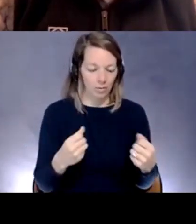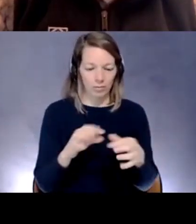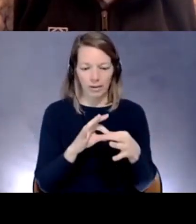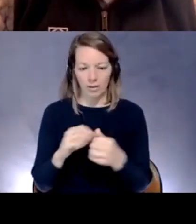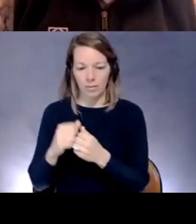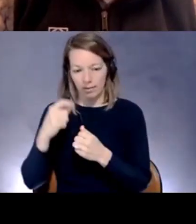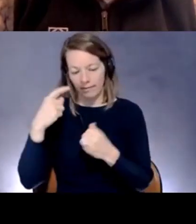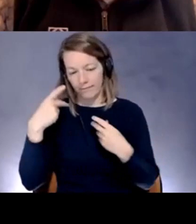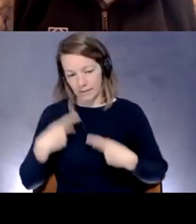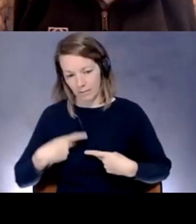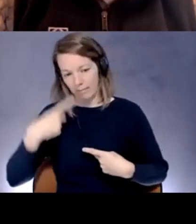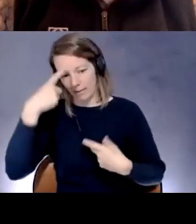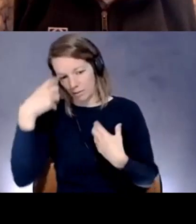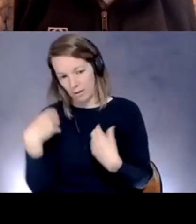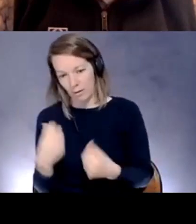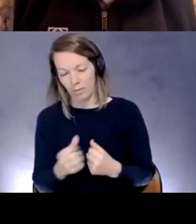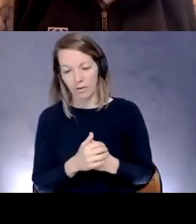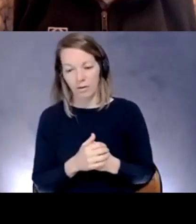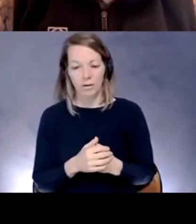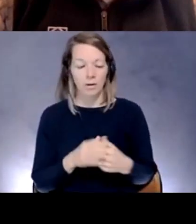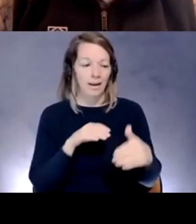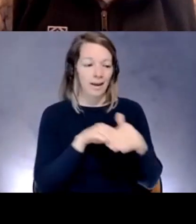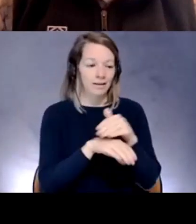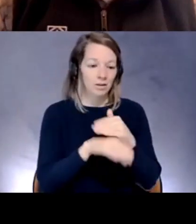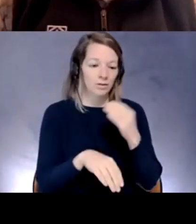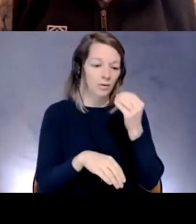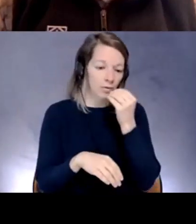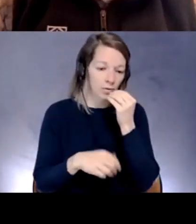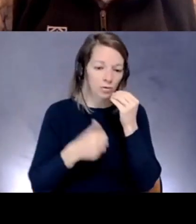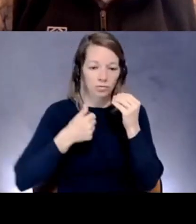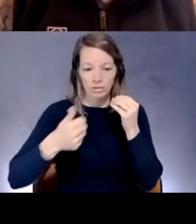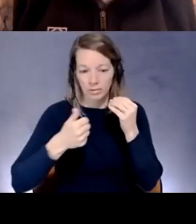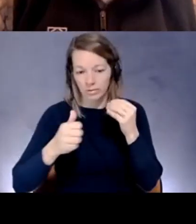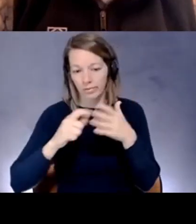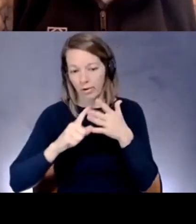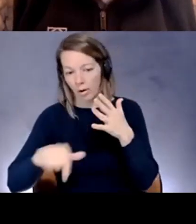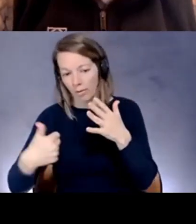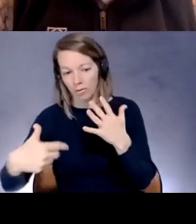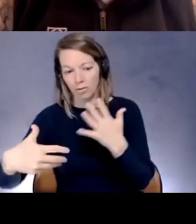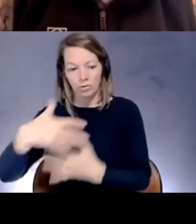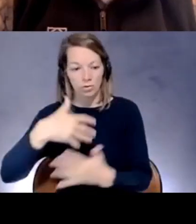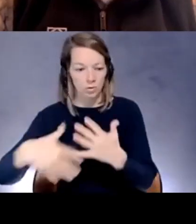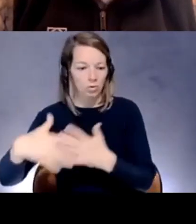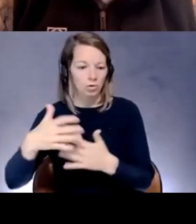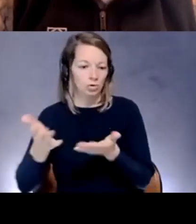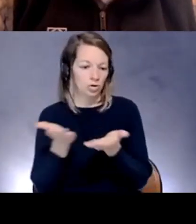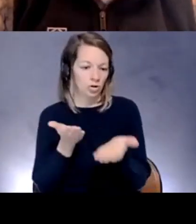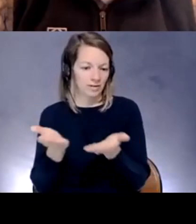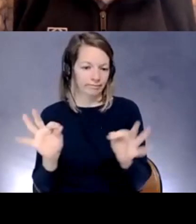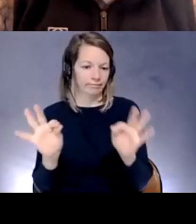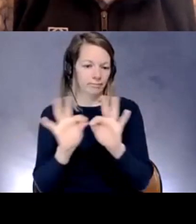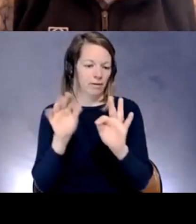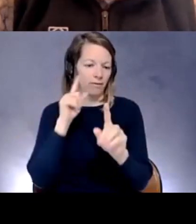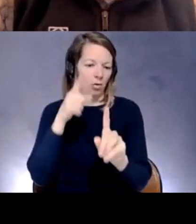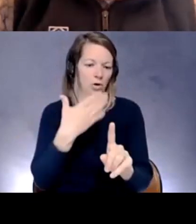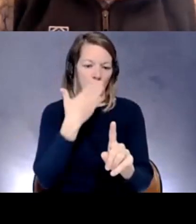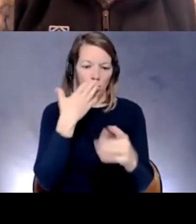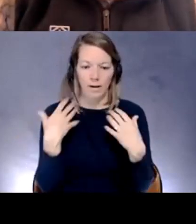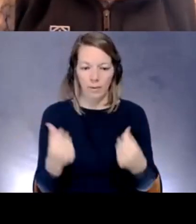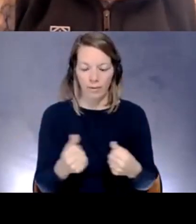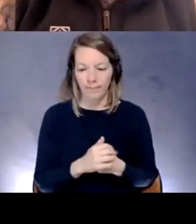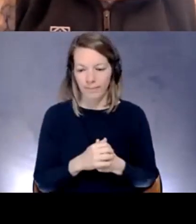health. Access to food, transportation, and other social services and supports is key to good health.